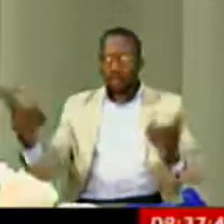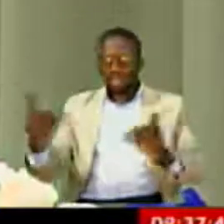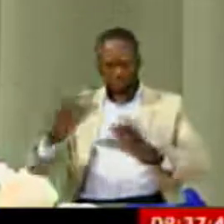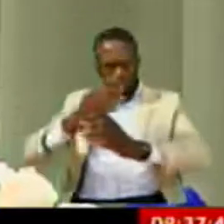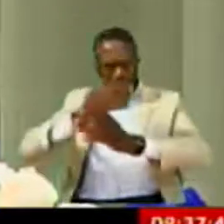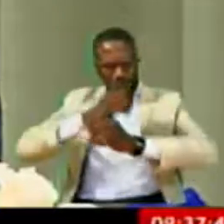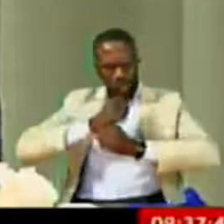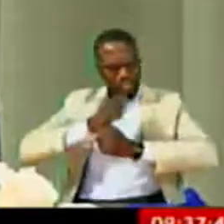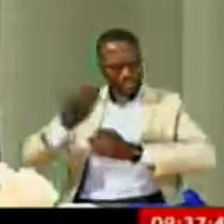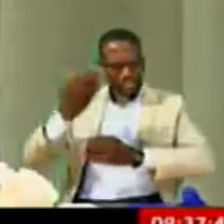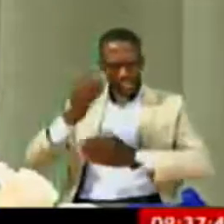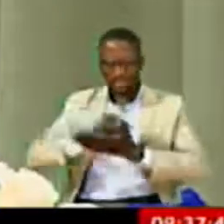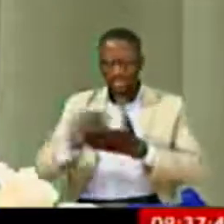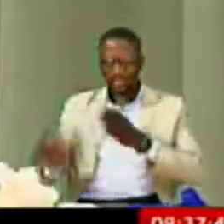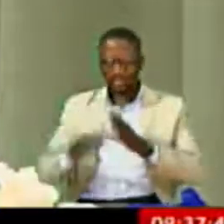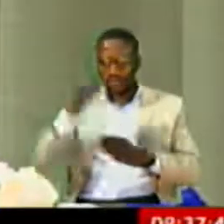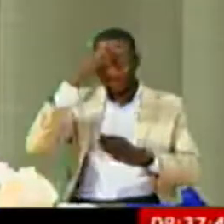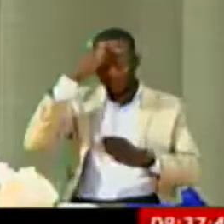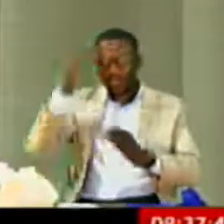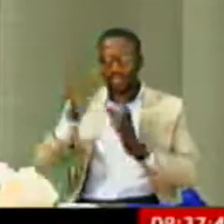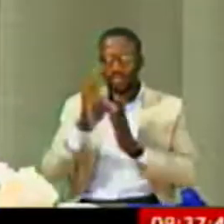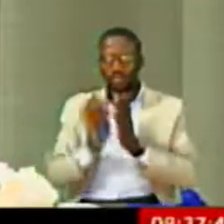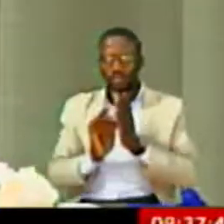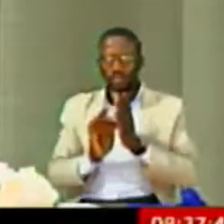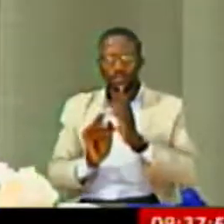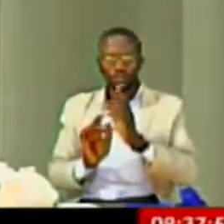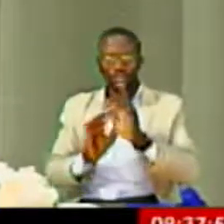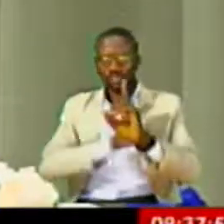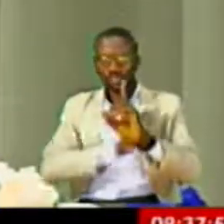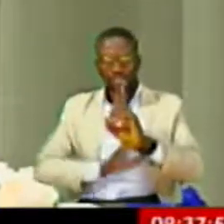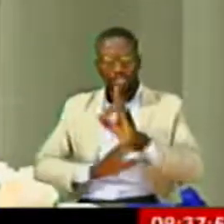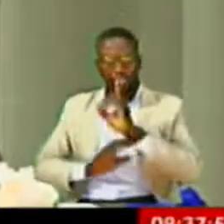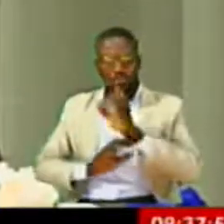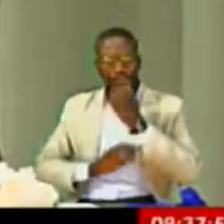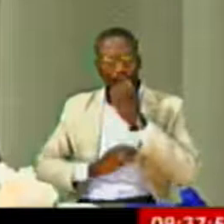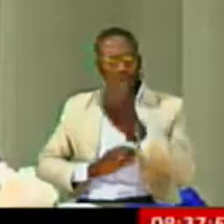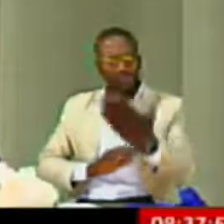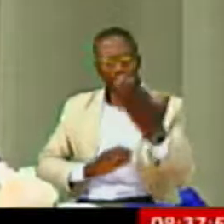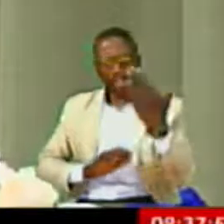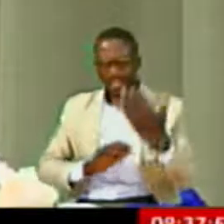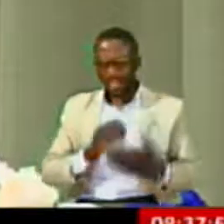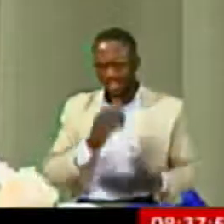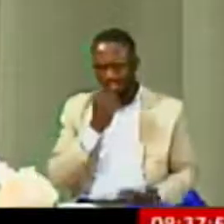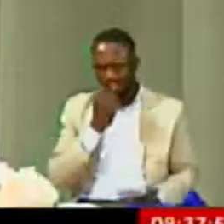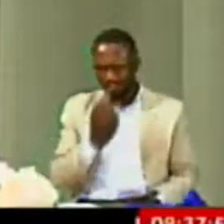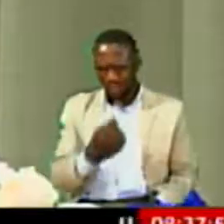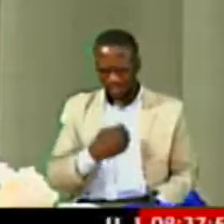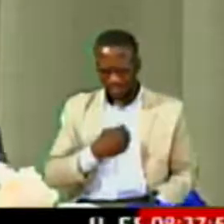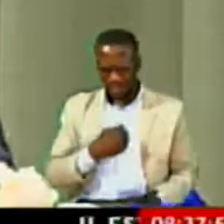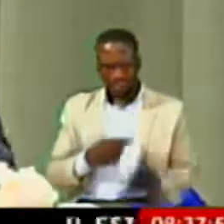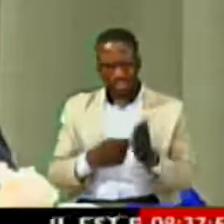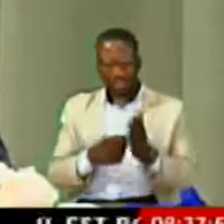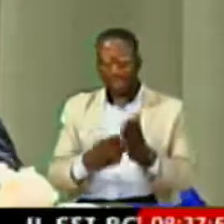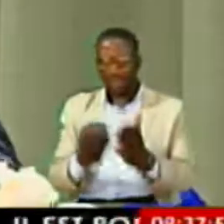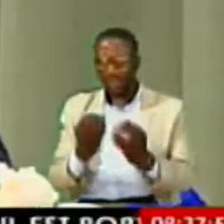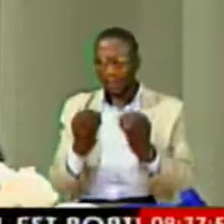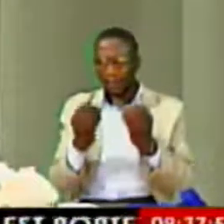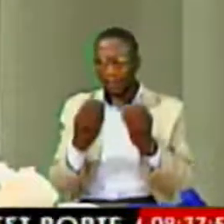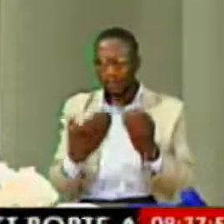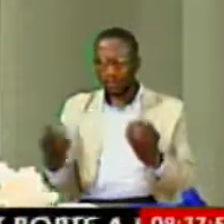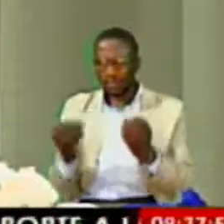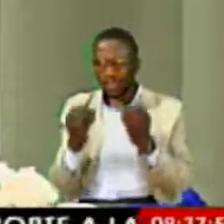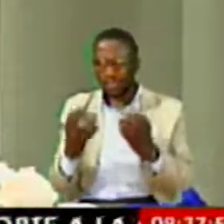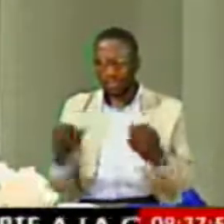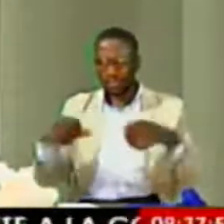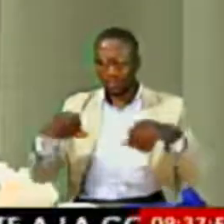the Holy Ghost, parce que Jésus leur avait dit, because Jesus taught them, je vous ai dit beaucoup de choses, I have taught you many things, mais vous ne pouvez pas les supporter maintenant, but